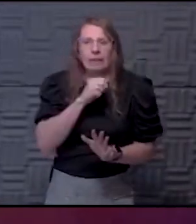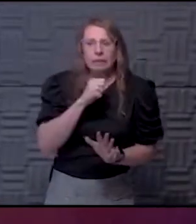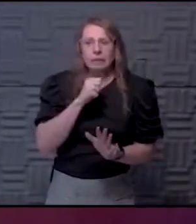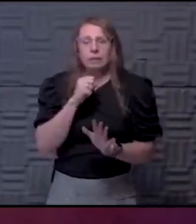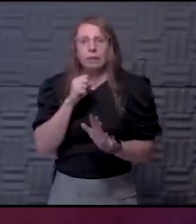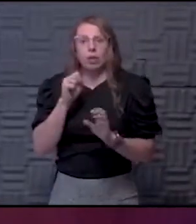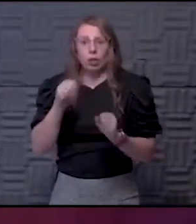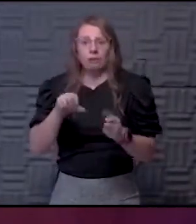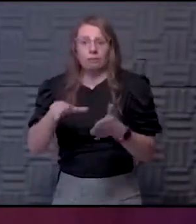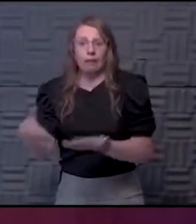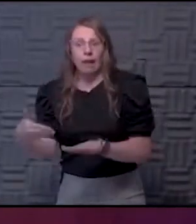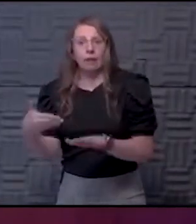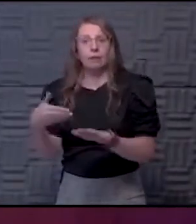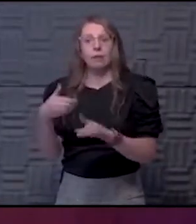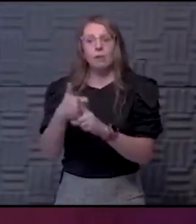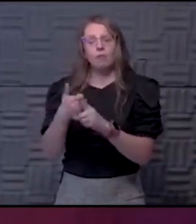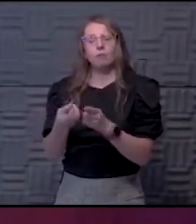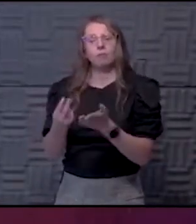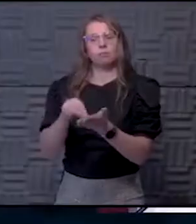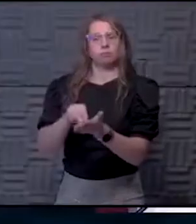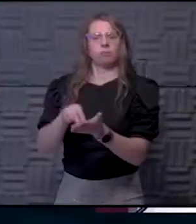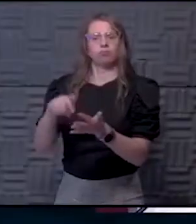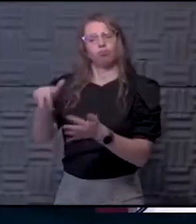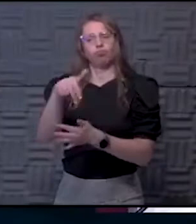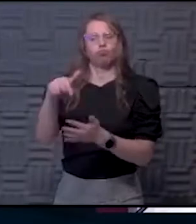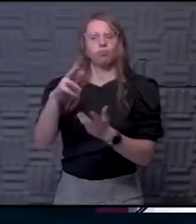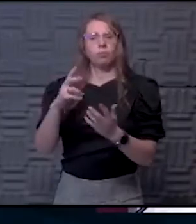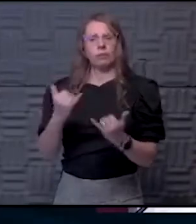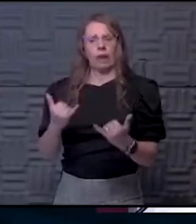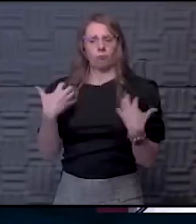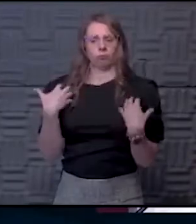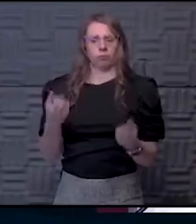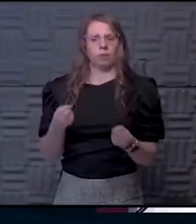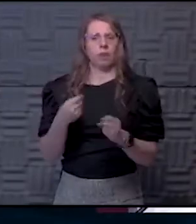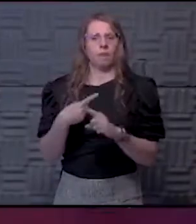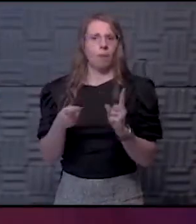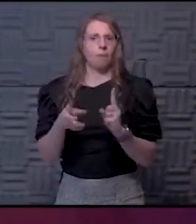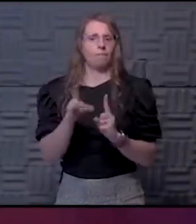was before his infection. So True, very true.